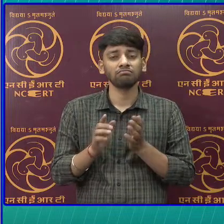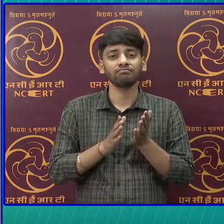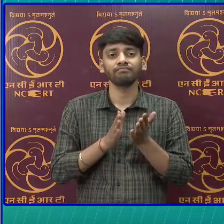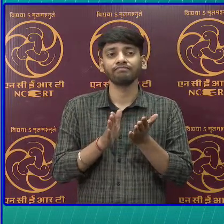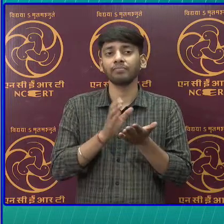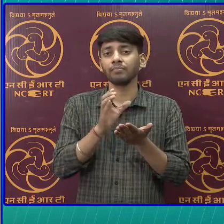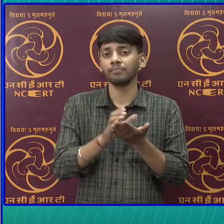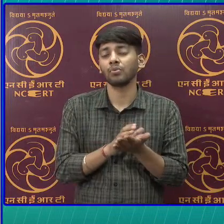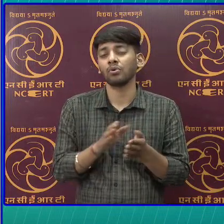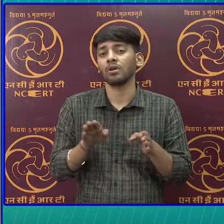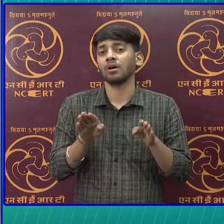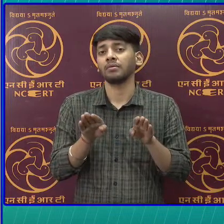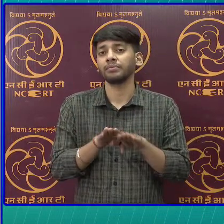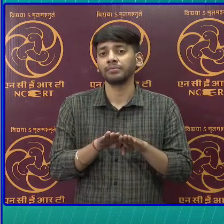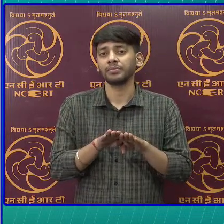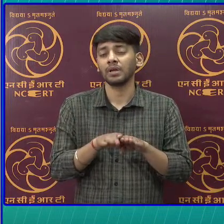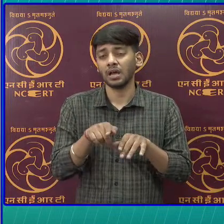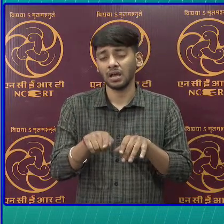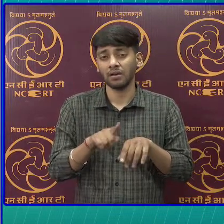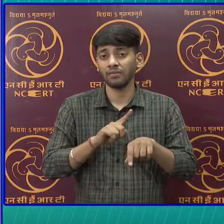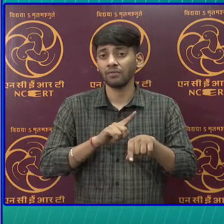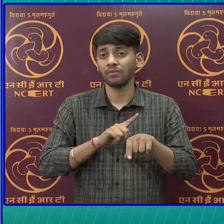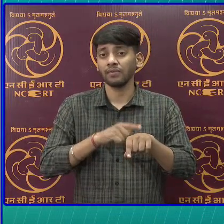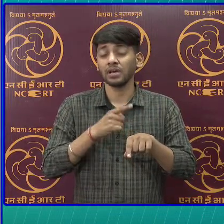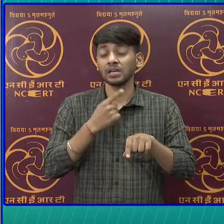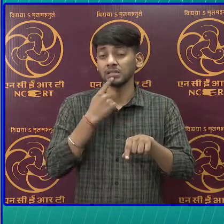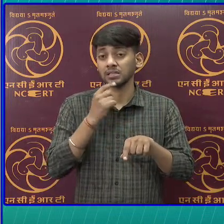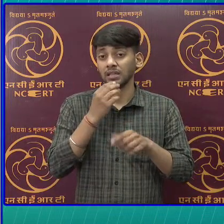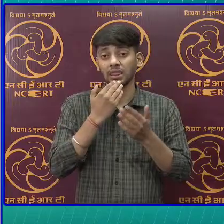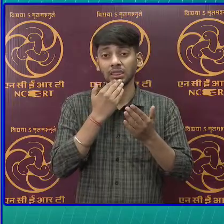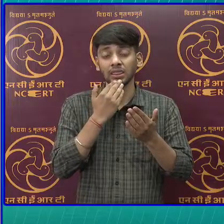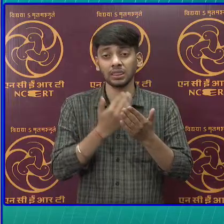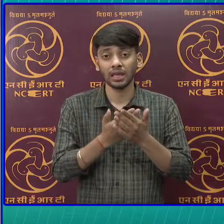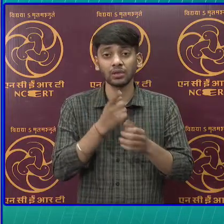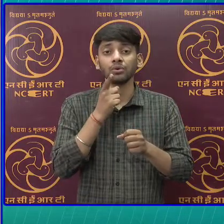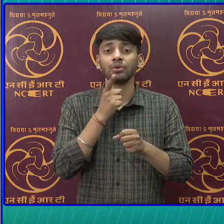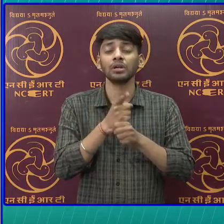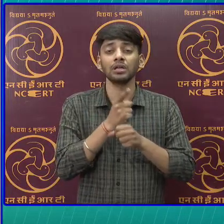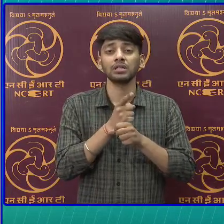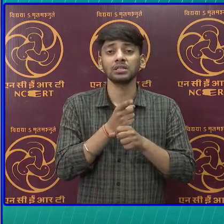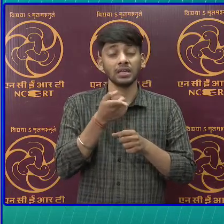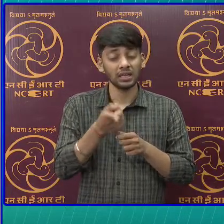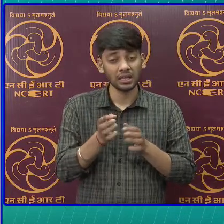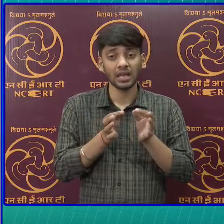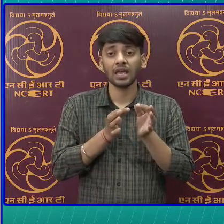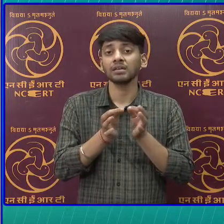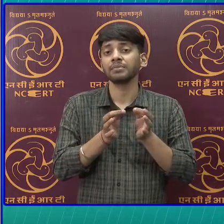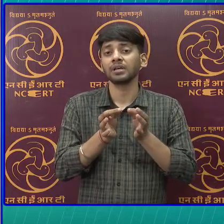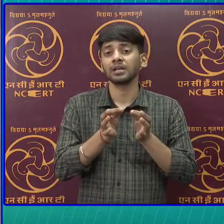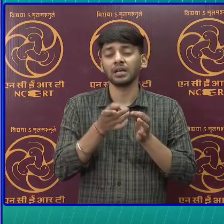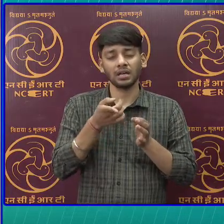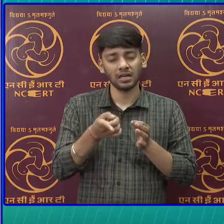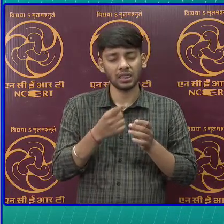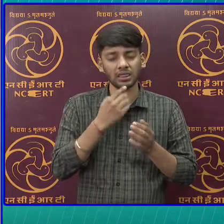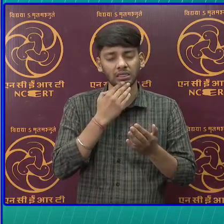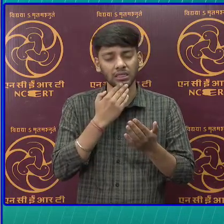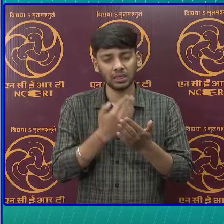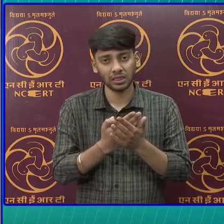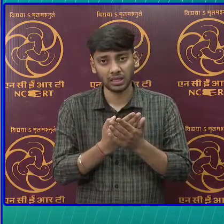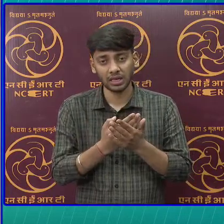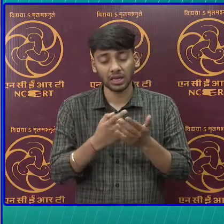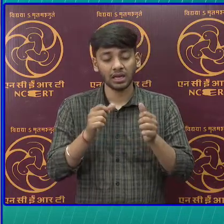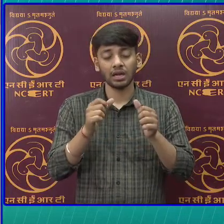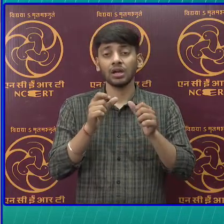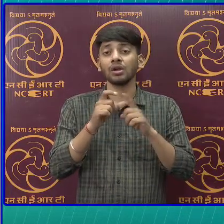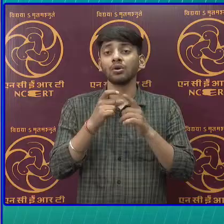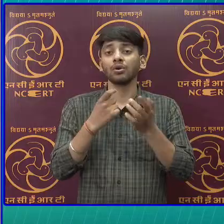this session for now. And firstly, I would like to thank our expert for this wonderful session. So thank you so much, Dr. Ashwini,